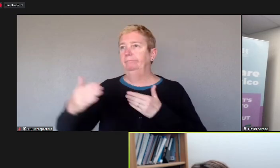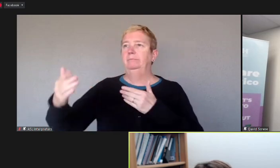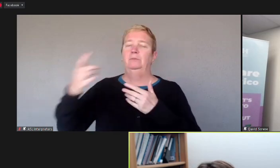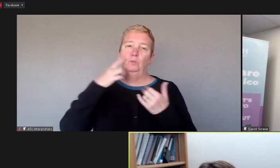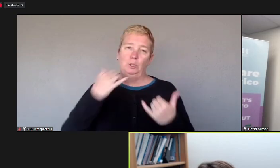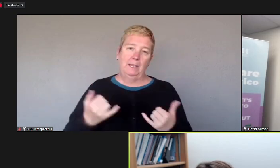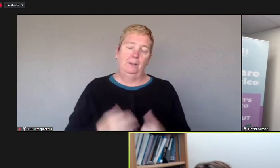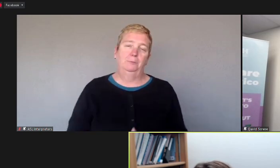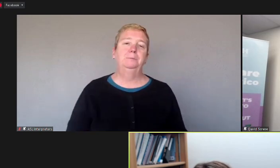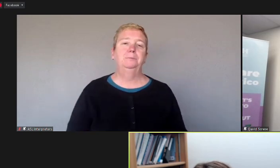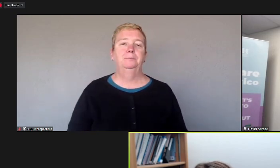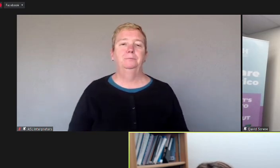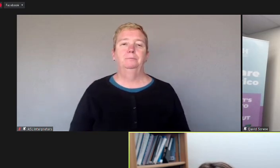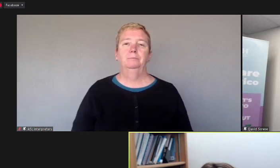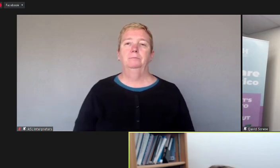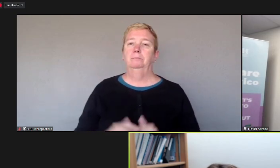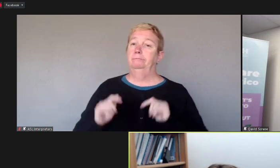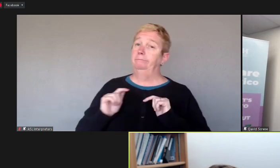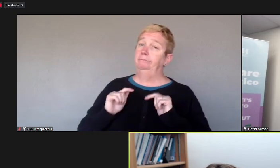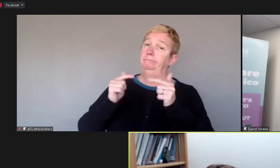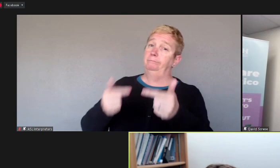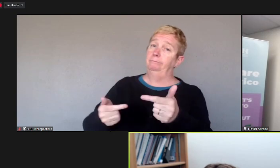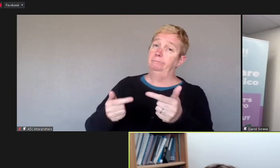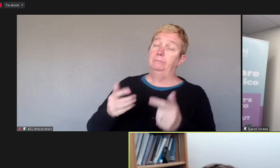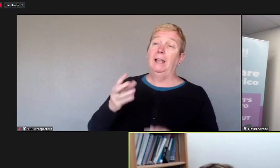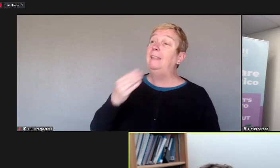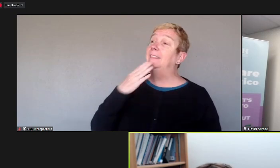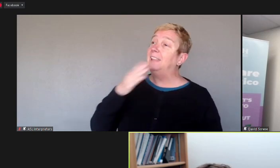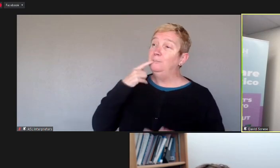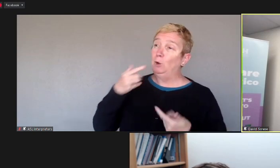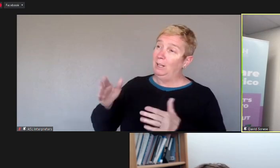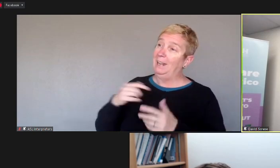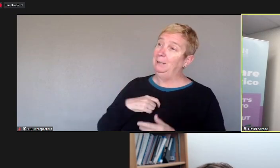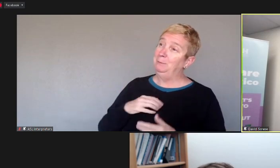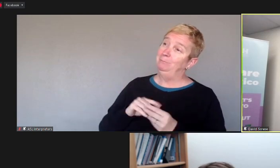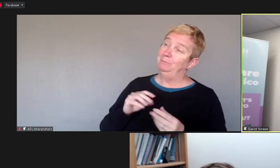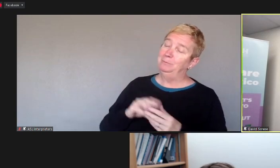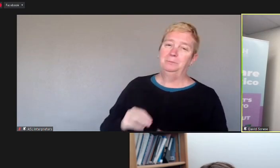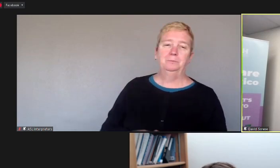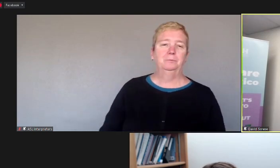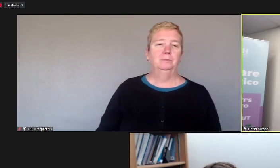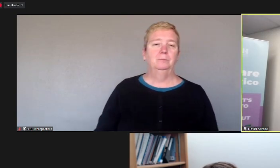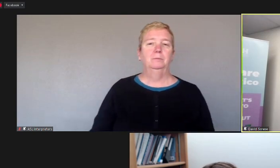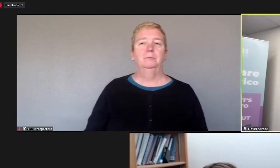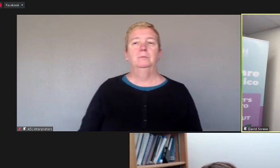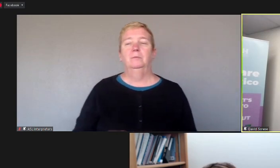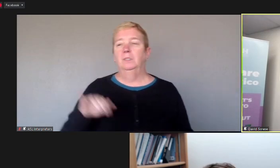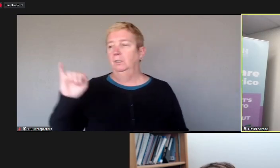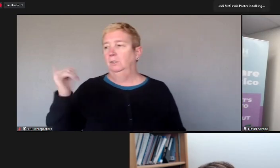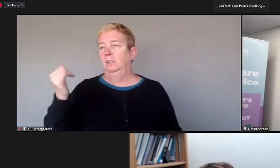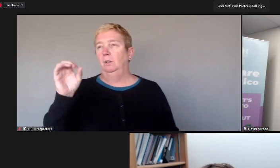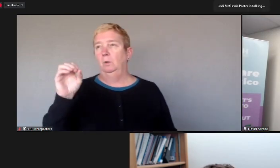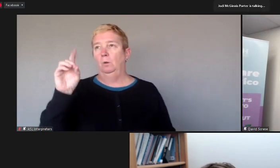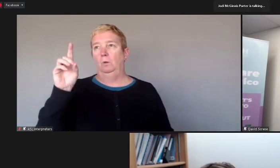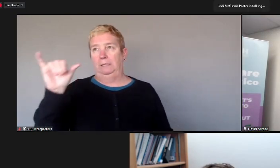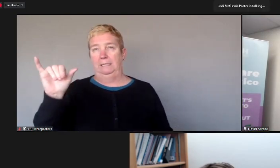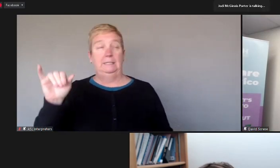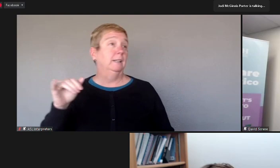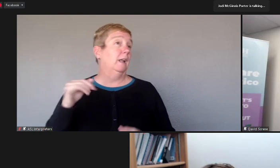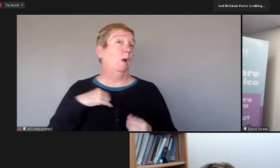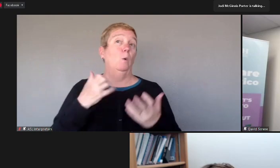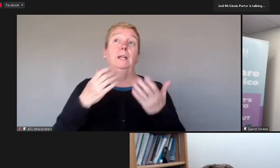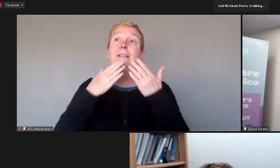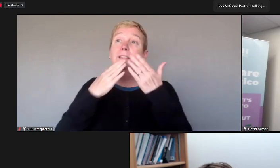now. Over to you, and thank you for having me. All right, well, just would like to wrap up and thank everybody